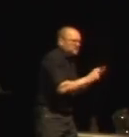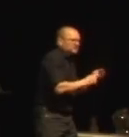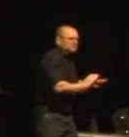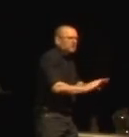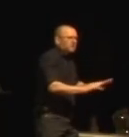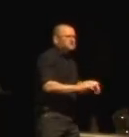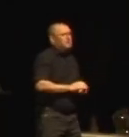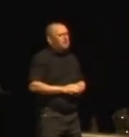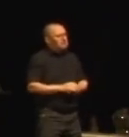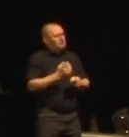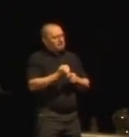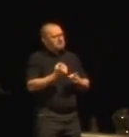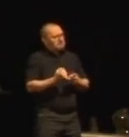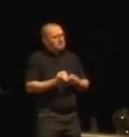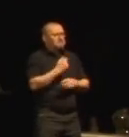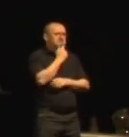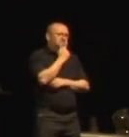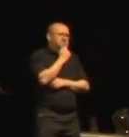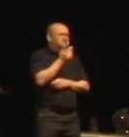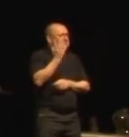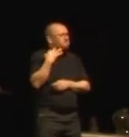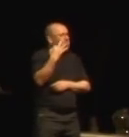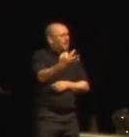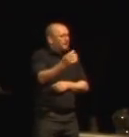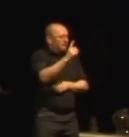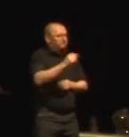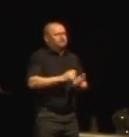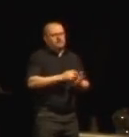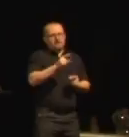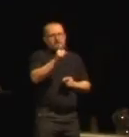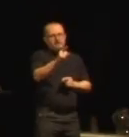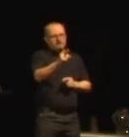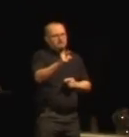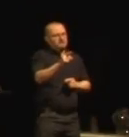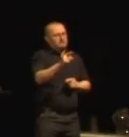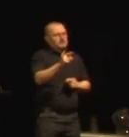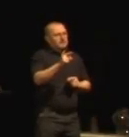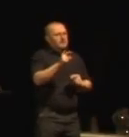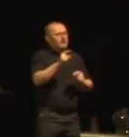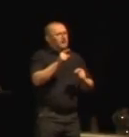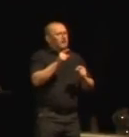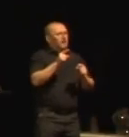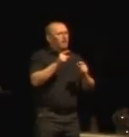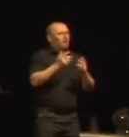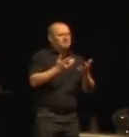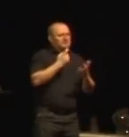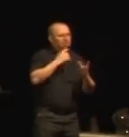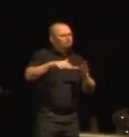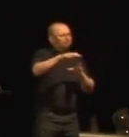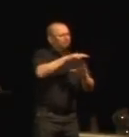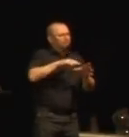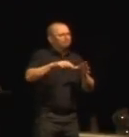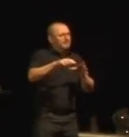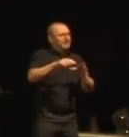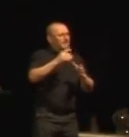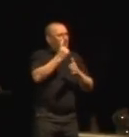that open source skews white and male, requiring open source experience that would limit who would choose to apply, and likely some excellent